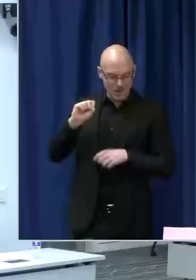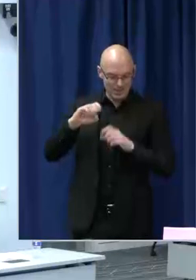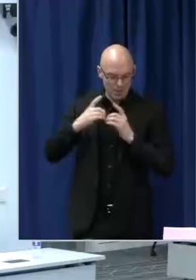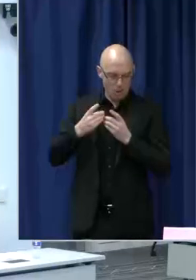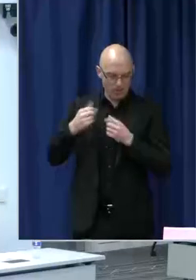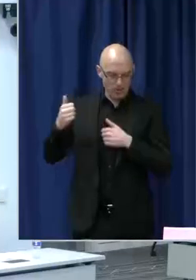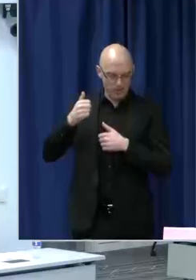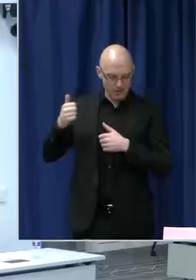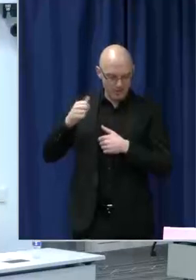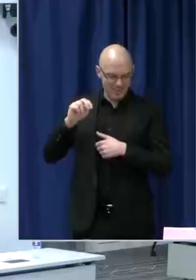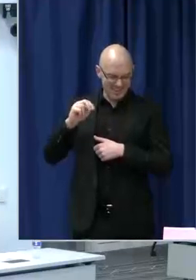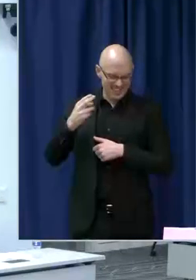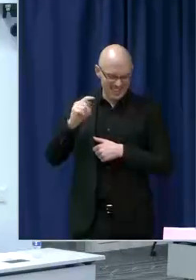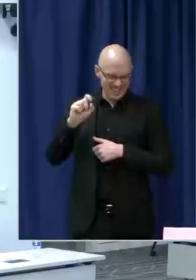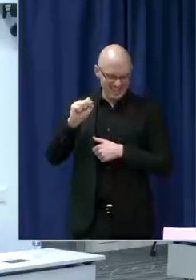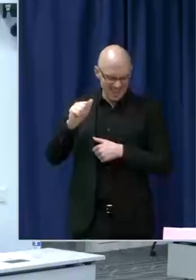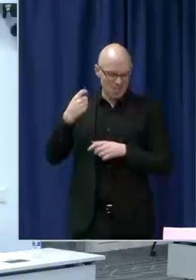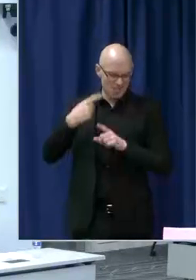National 911 Program.